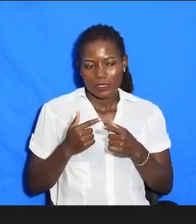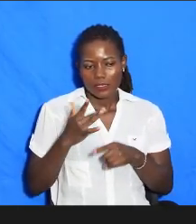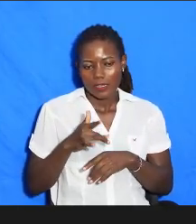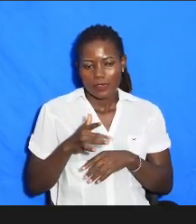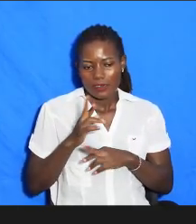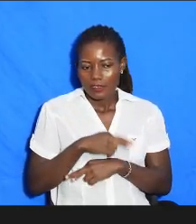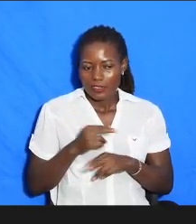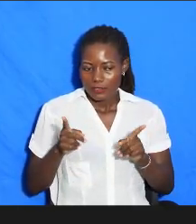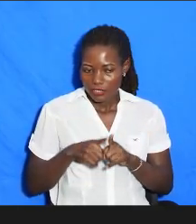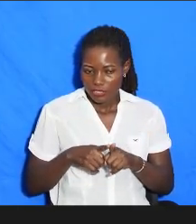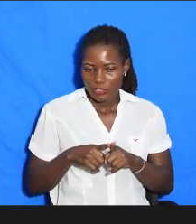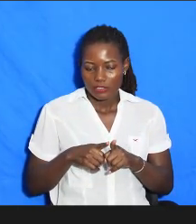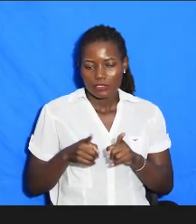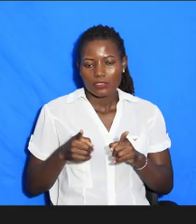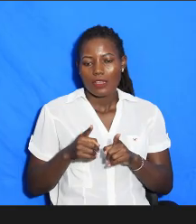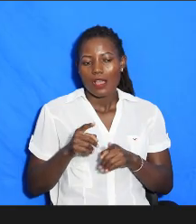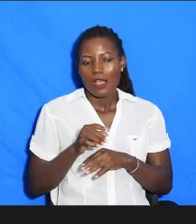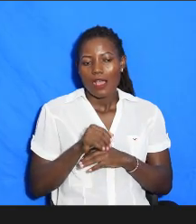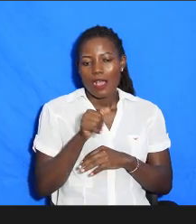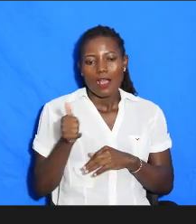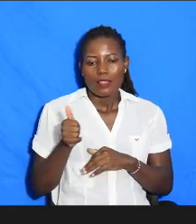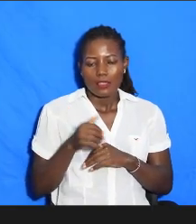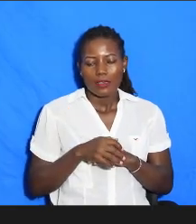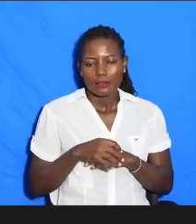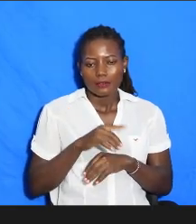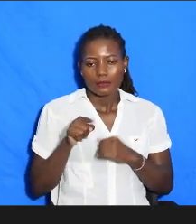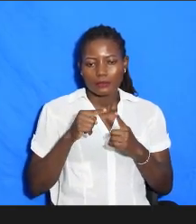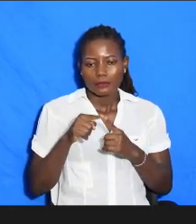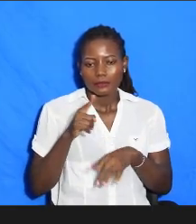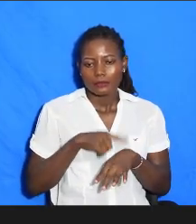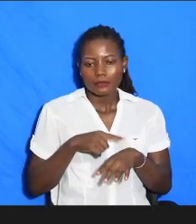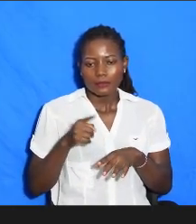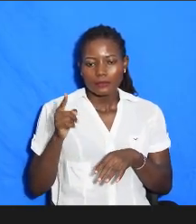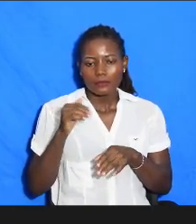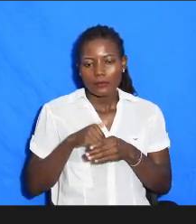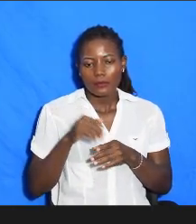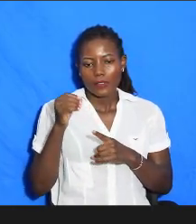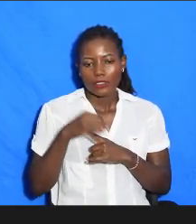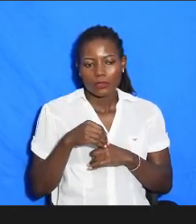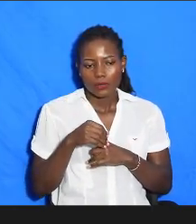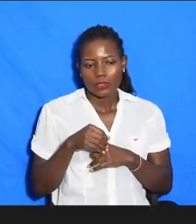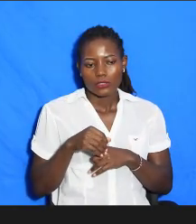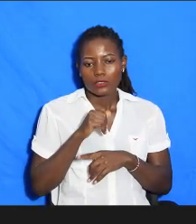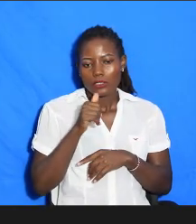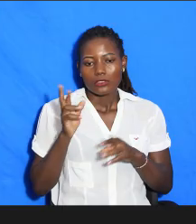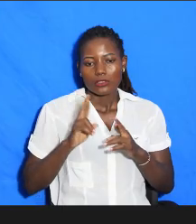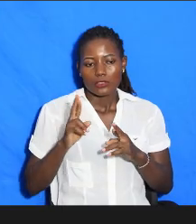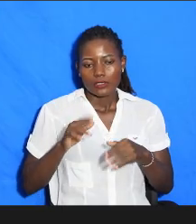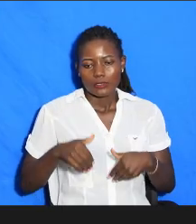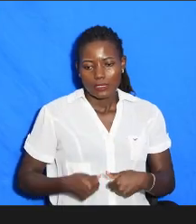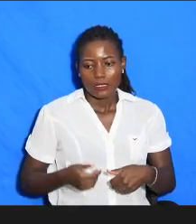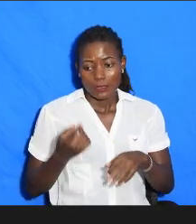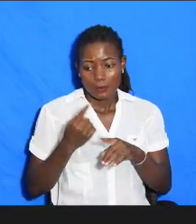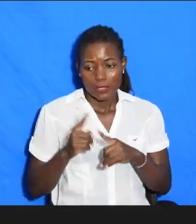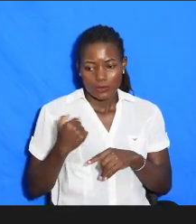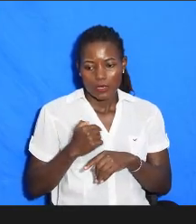and of course, sometimes not overdo it, so that by the time you're in your championships, you're not already burnt out. And there are some people